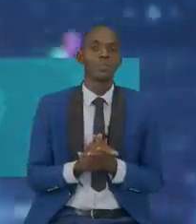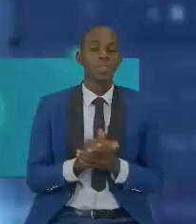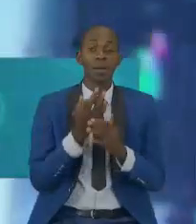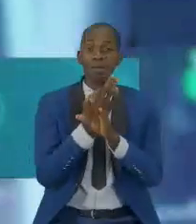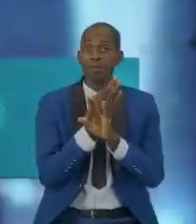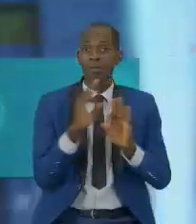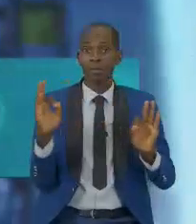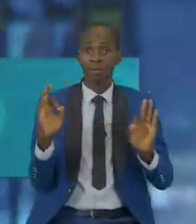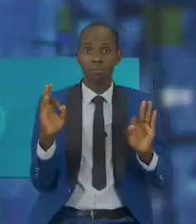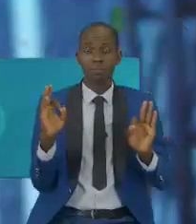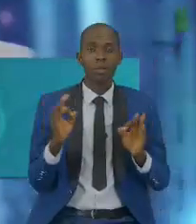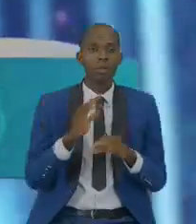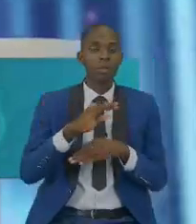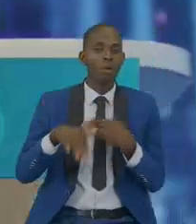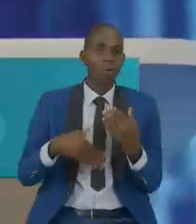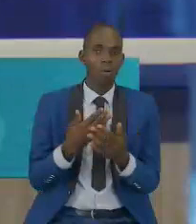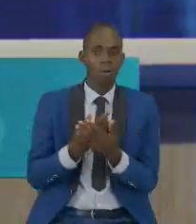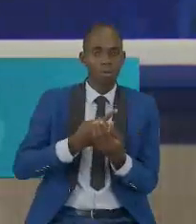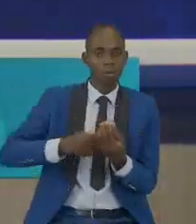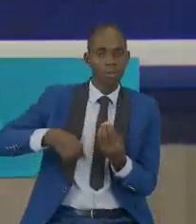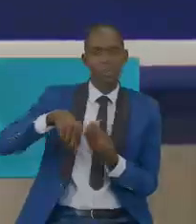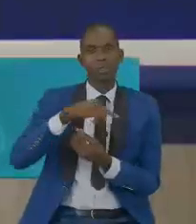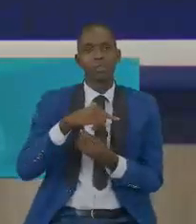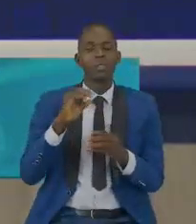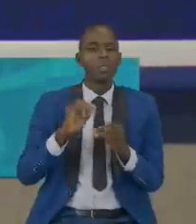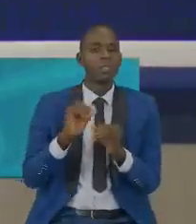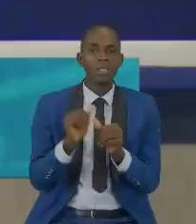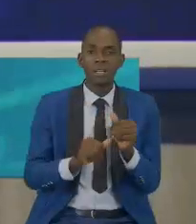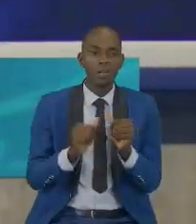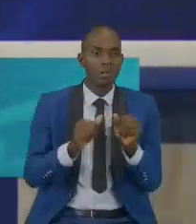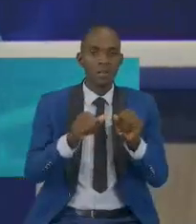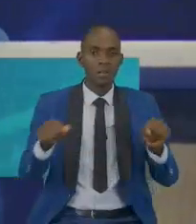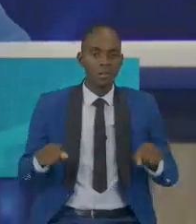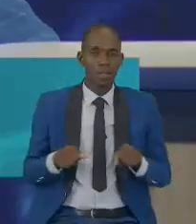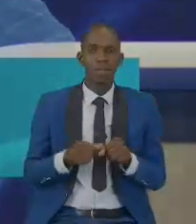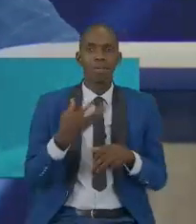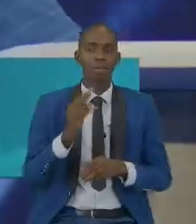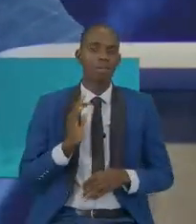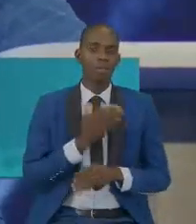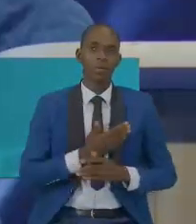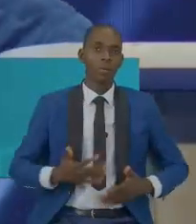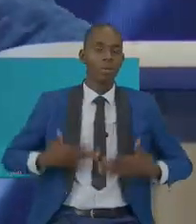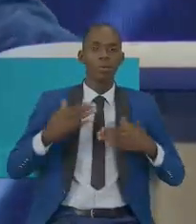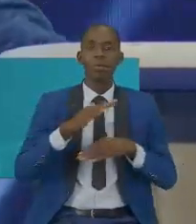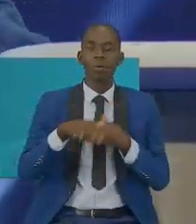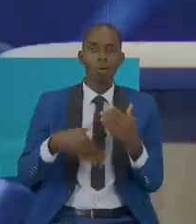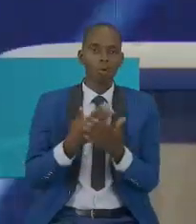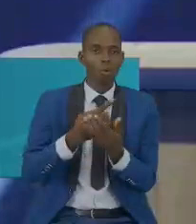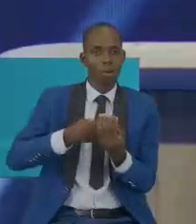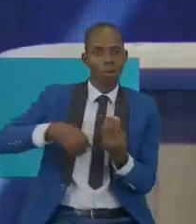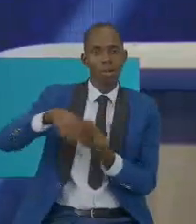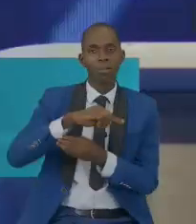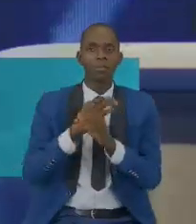Freedom all-round in every area of our lives. All-round